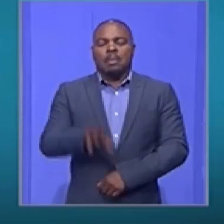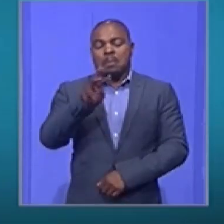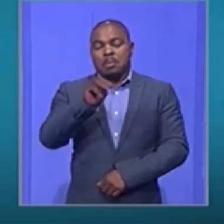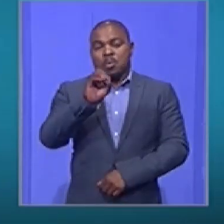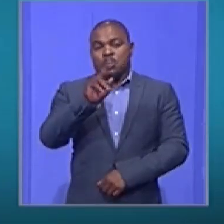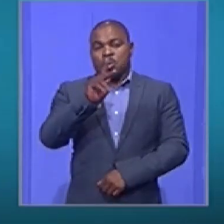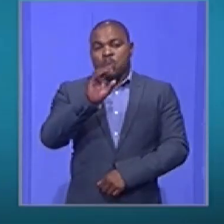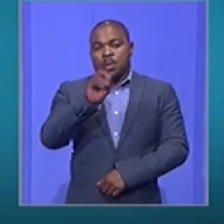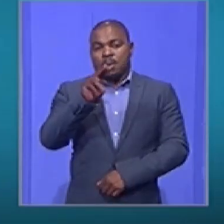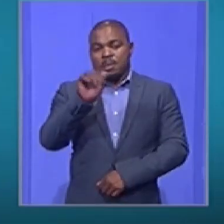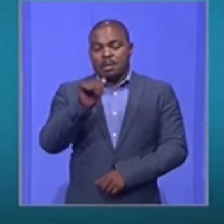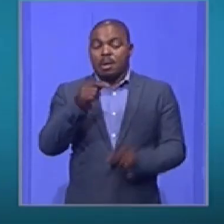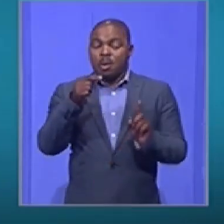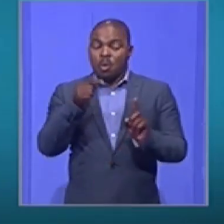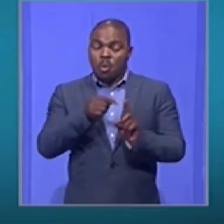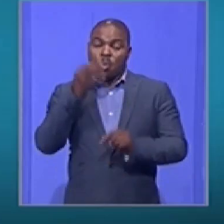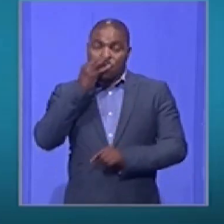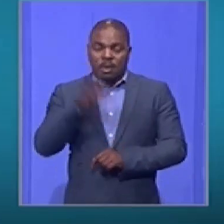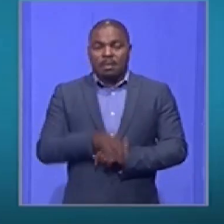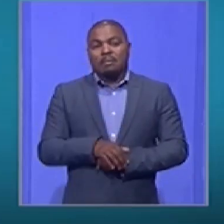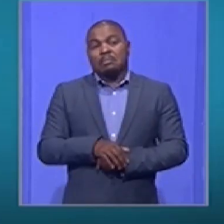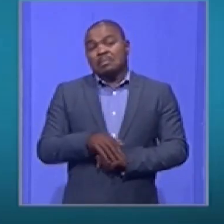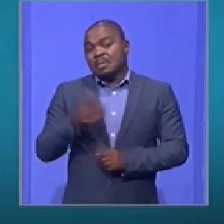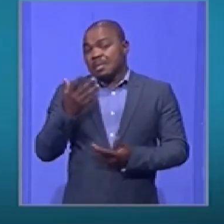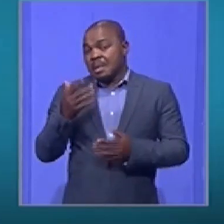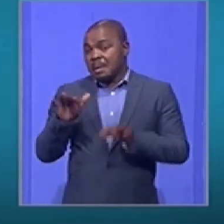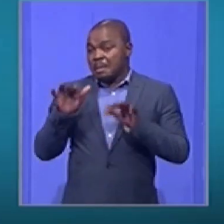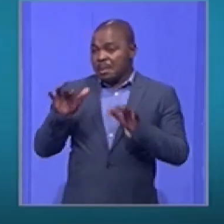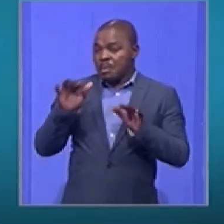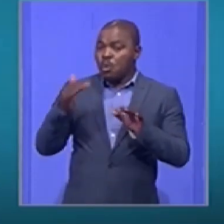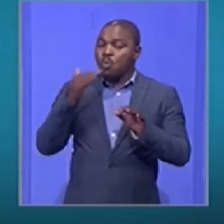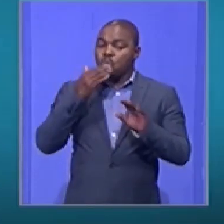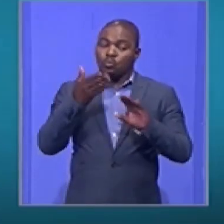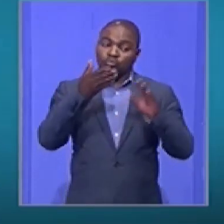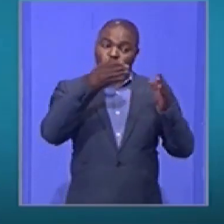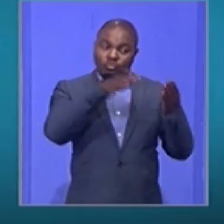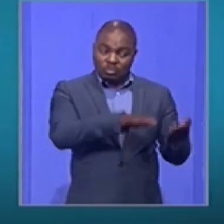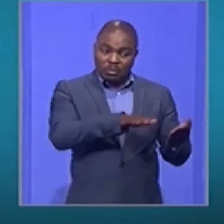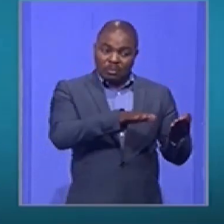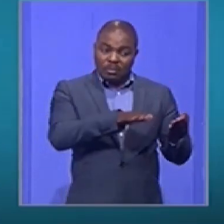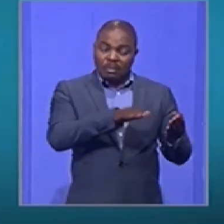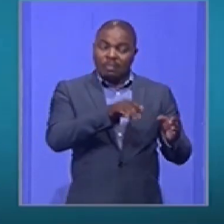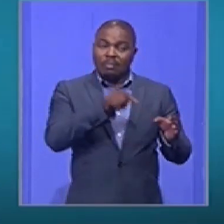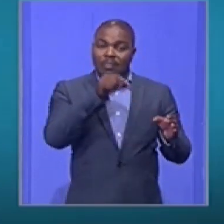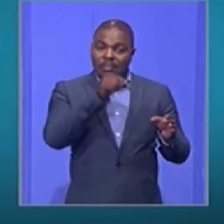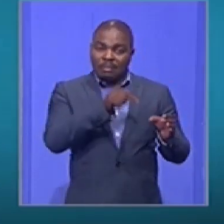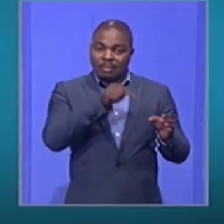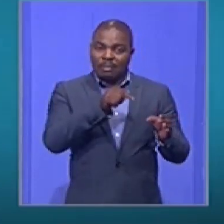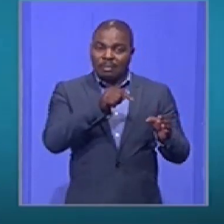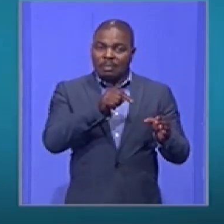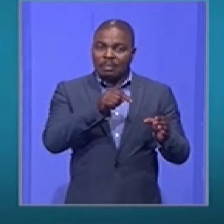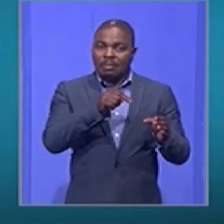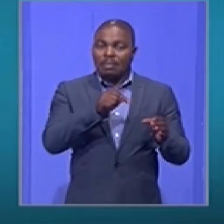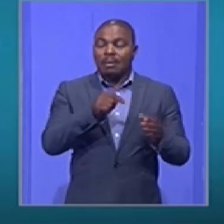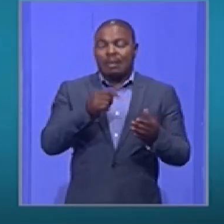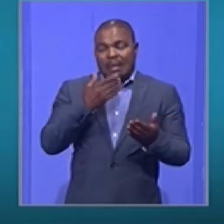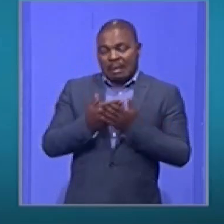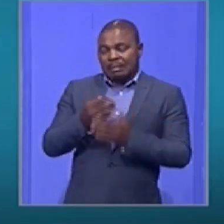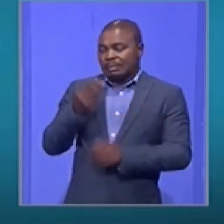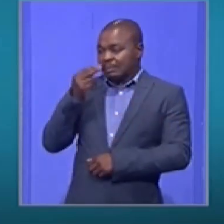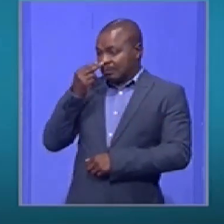Mempho Mokwena ene a re fa e le gore batho ba ba robetseng boroko jo bogolo ba bona